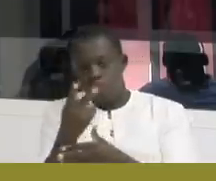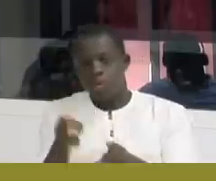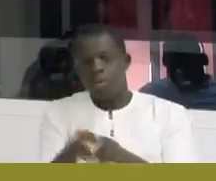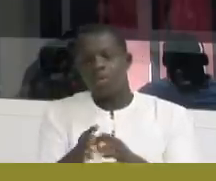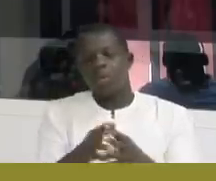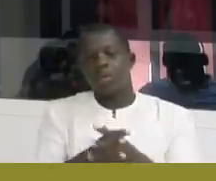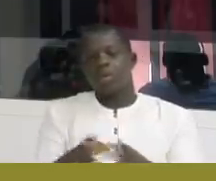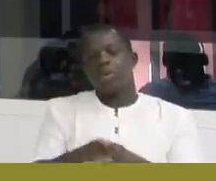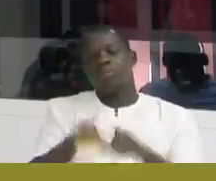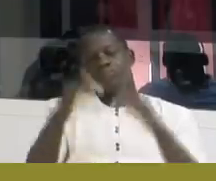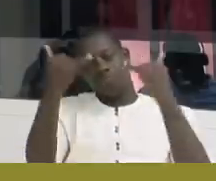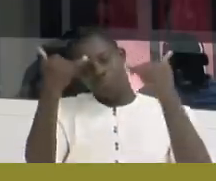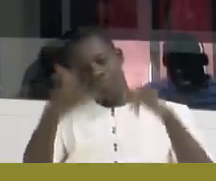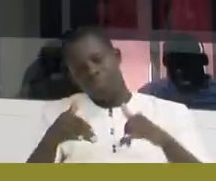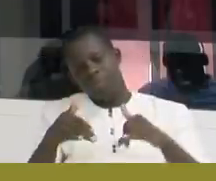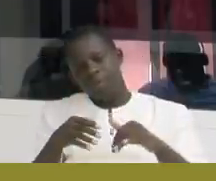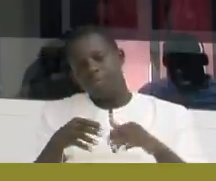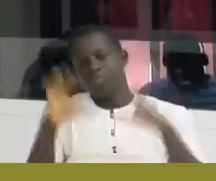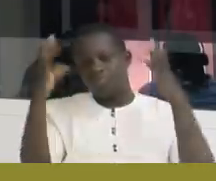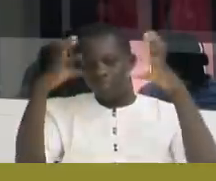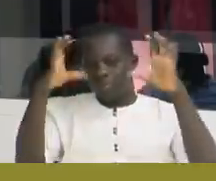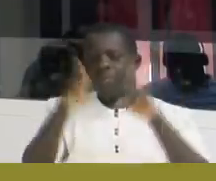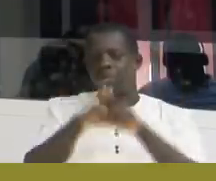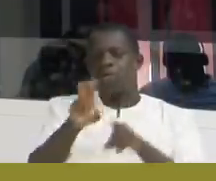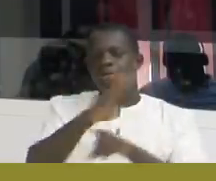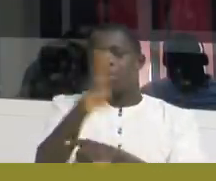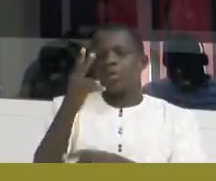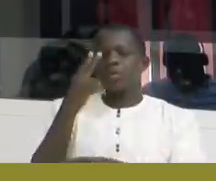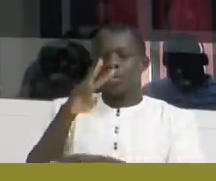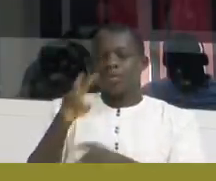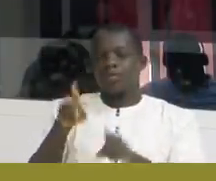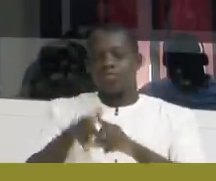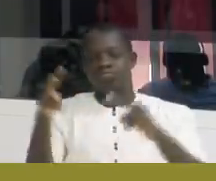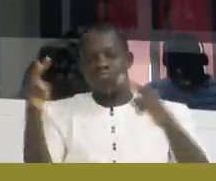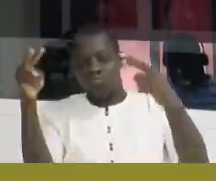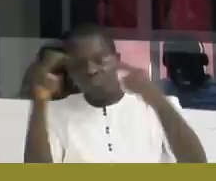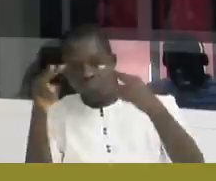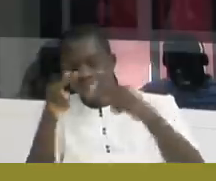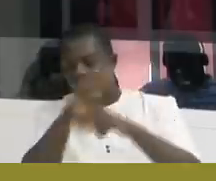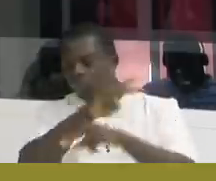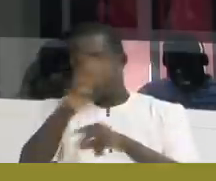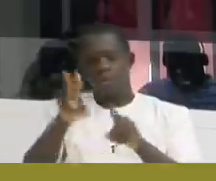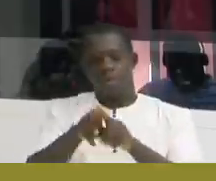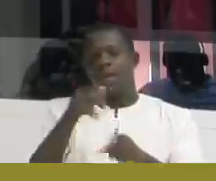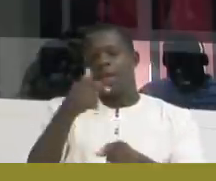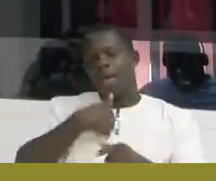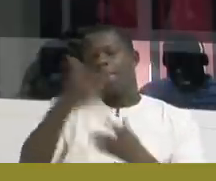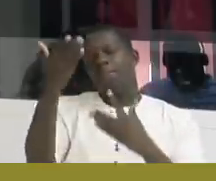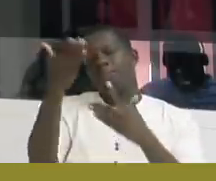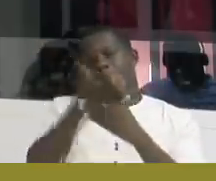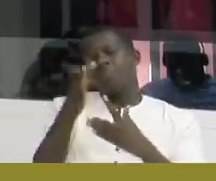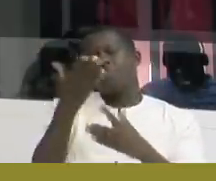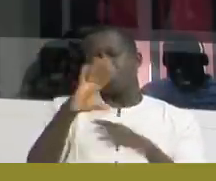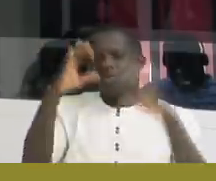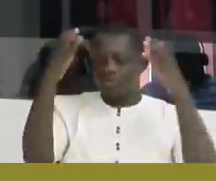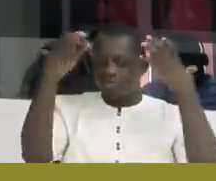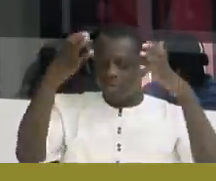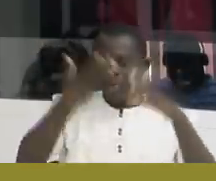a rift. We would not see eye to eye. I believe that there was a rift, there